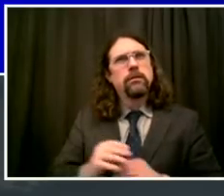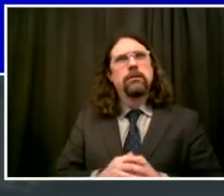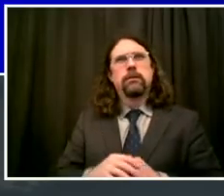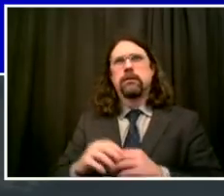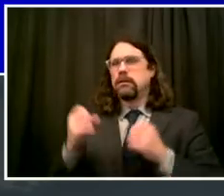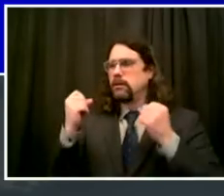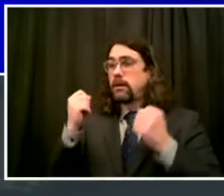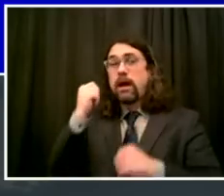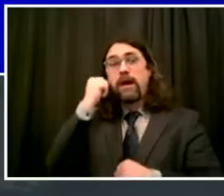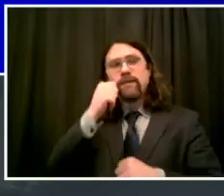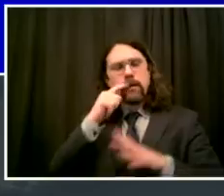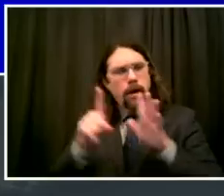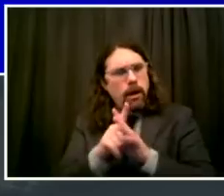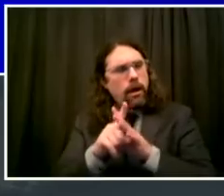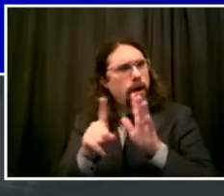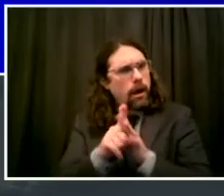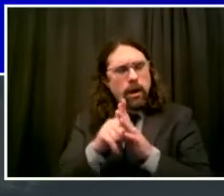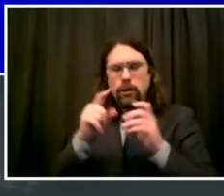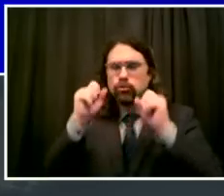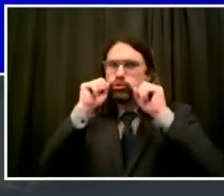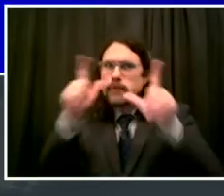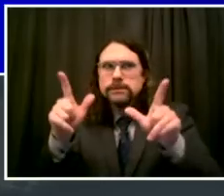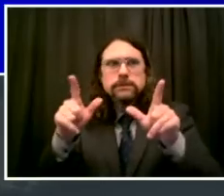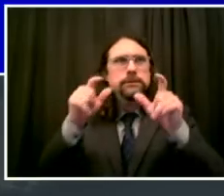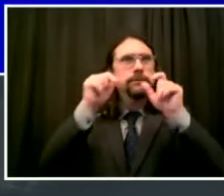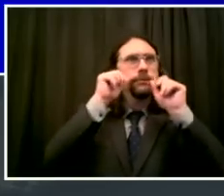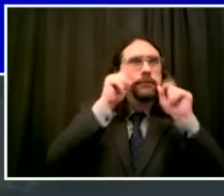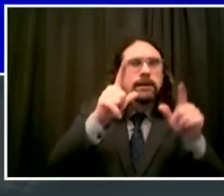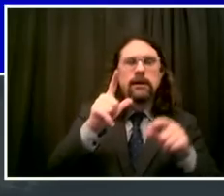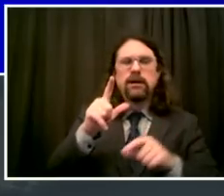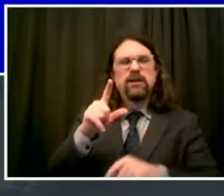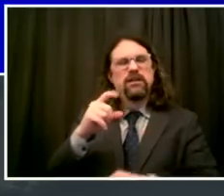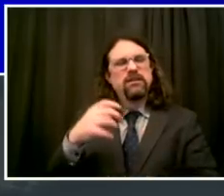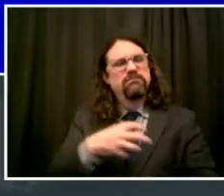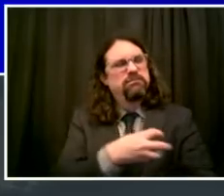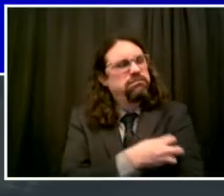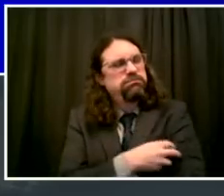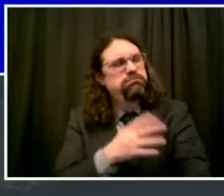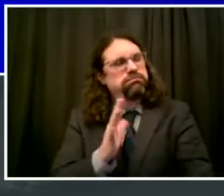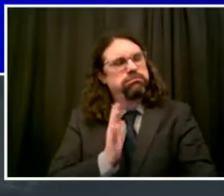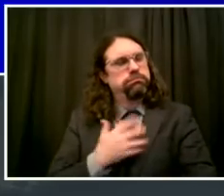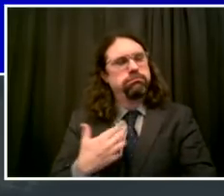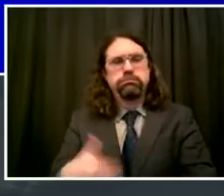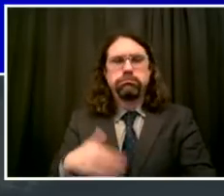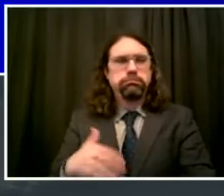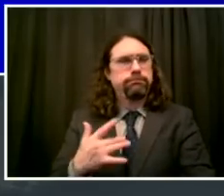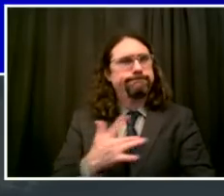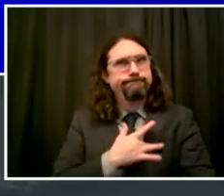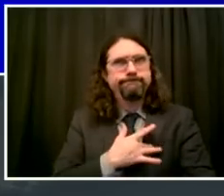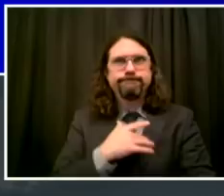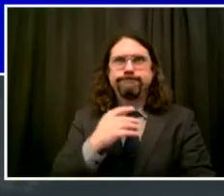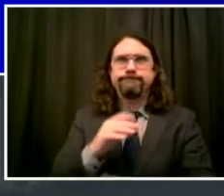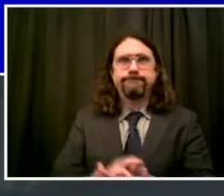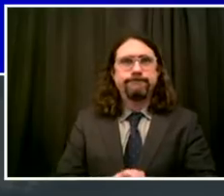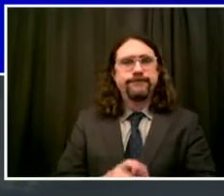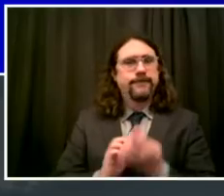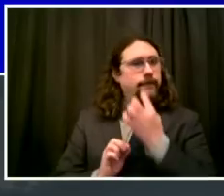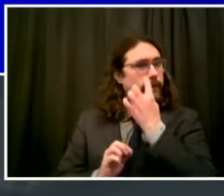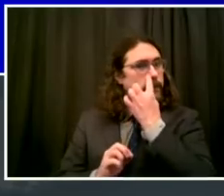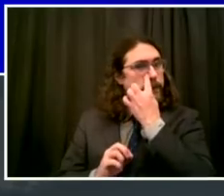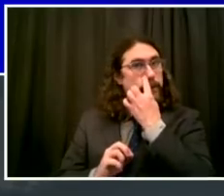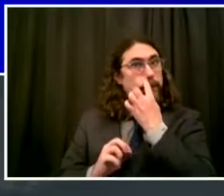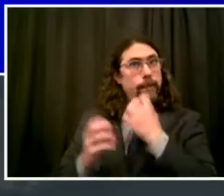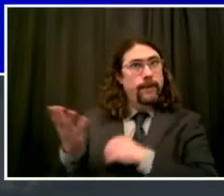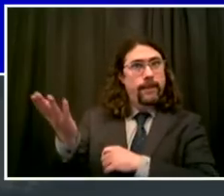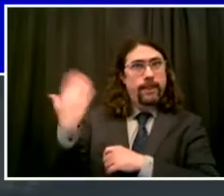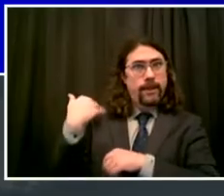powerful. Last night, when the subway shut down for cleaning, our homeless outreach workers